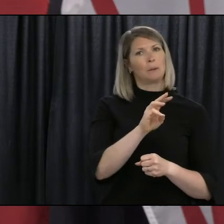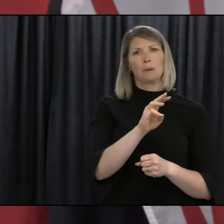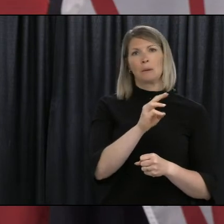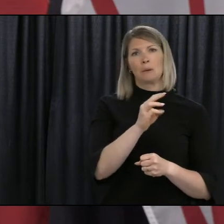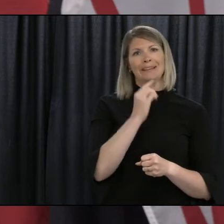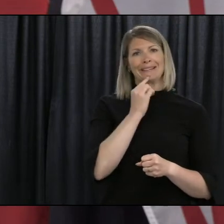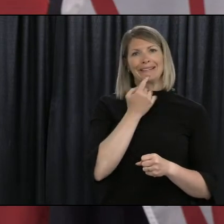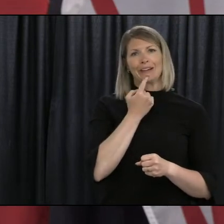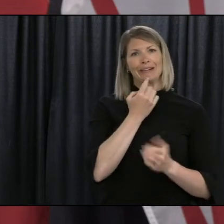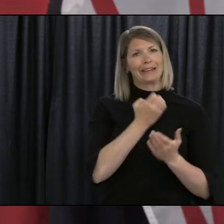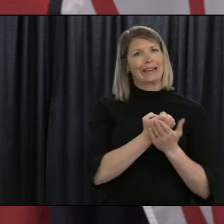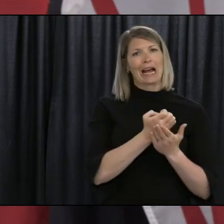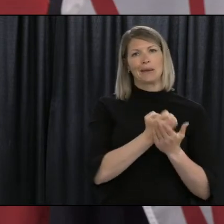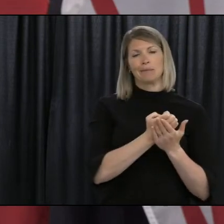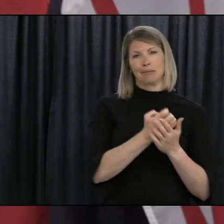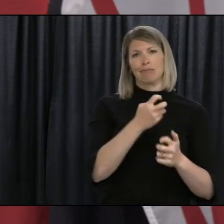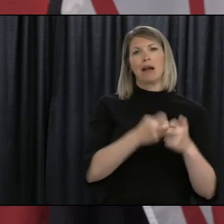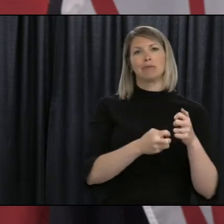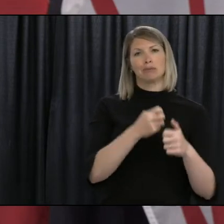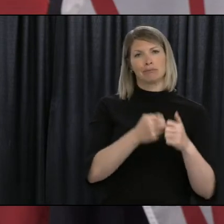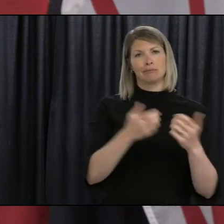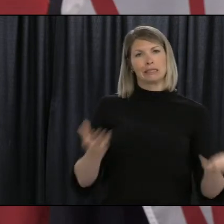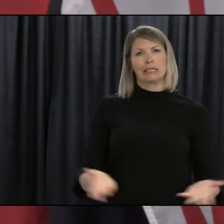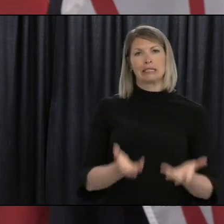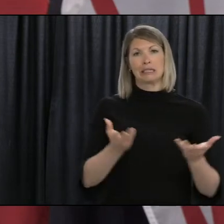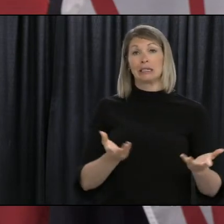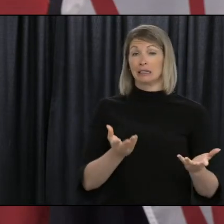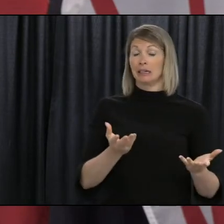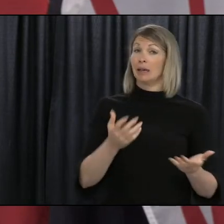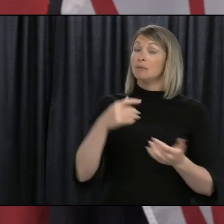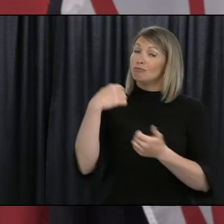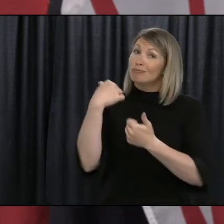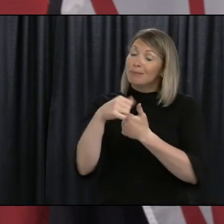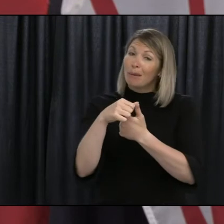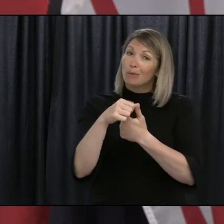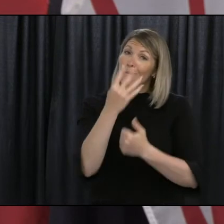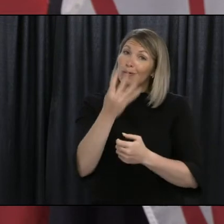We continued to face challenges, but we'd reduced the deficit from